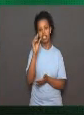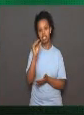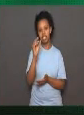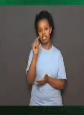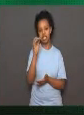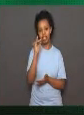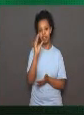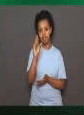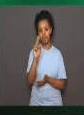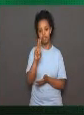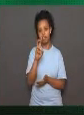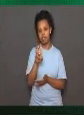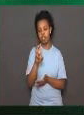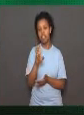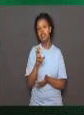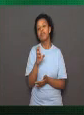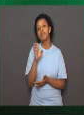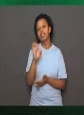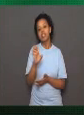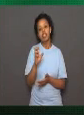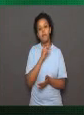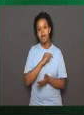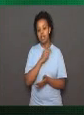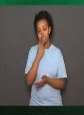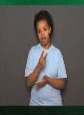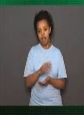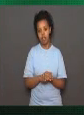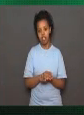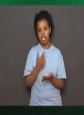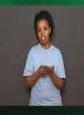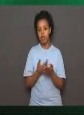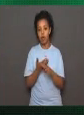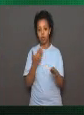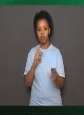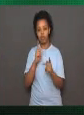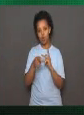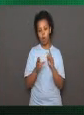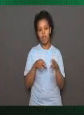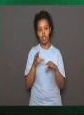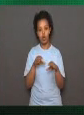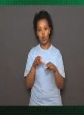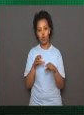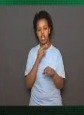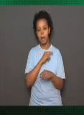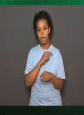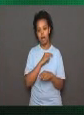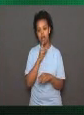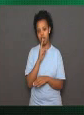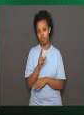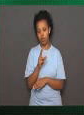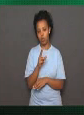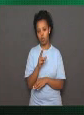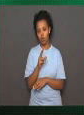Instinctive behaviors are pre-programmed patterns of behavior. Unlike a